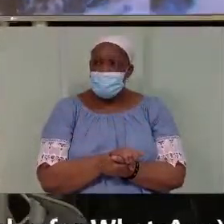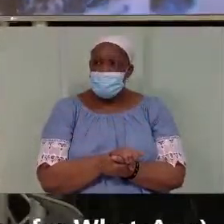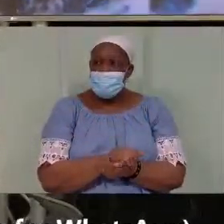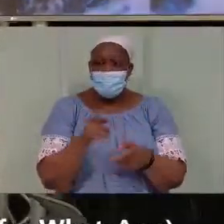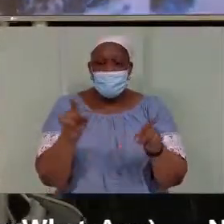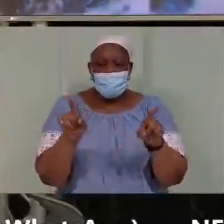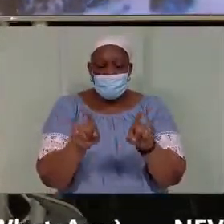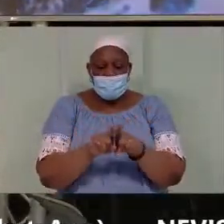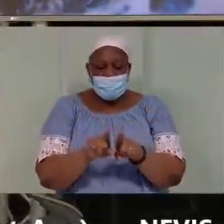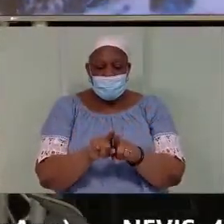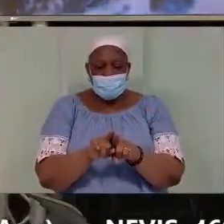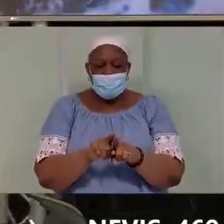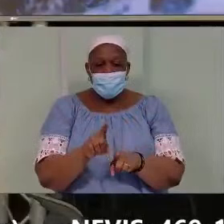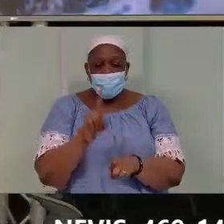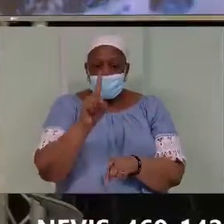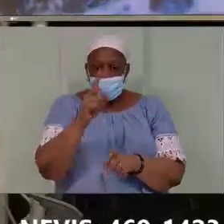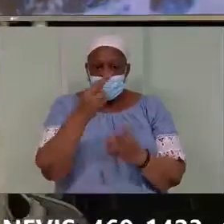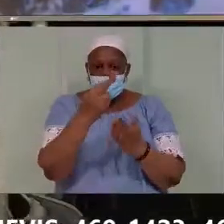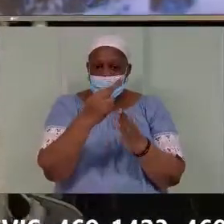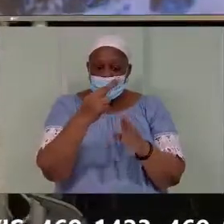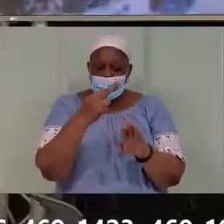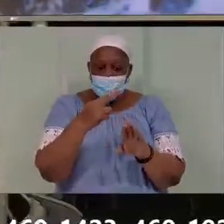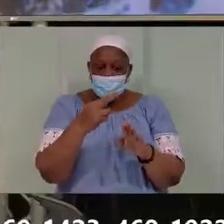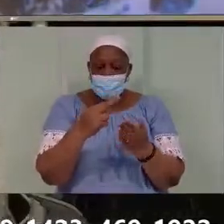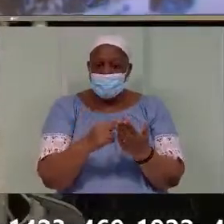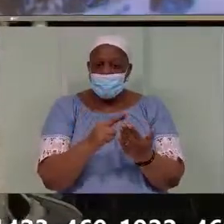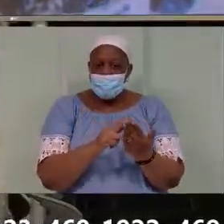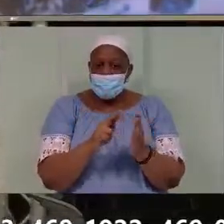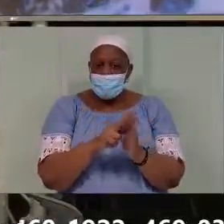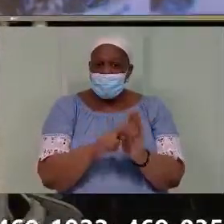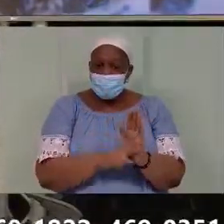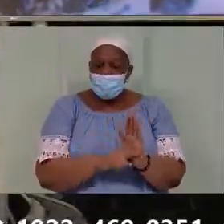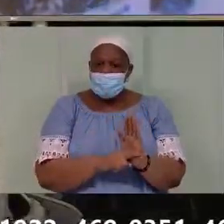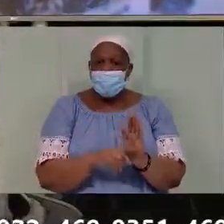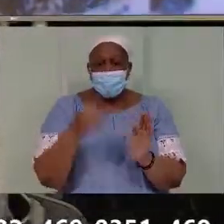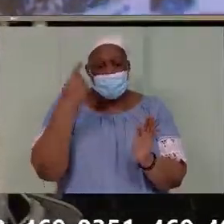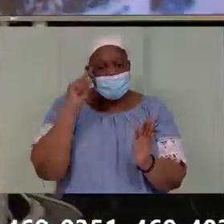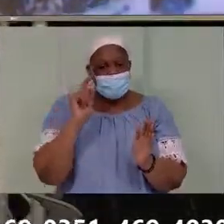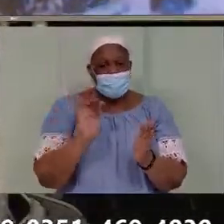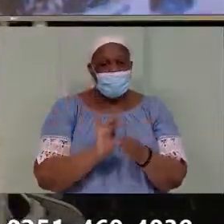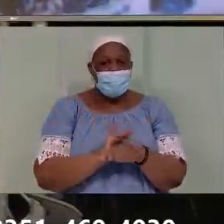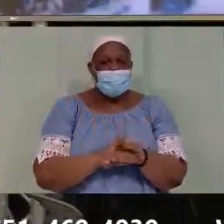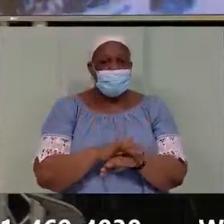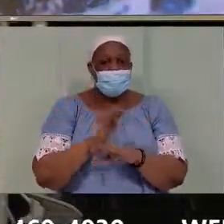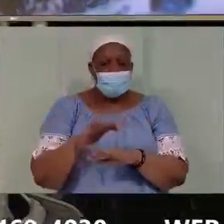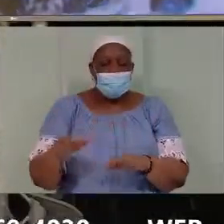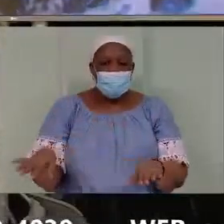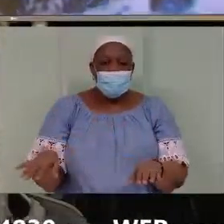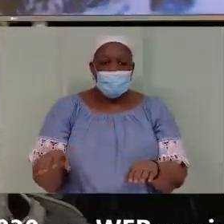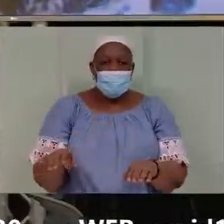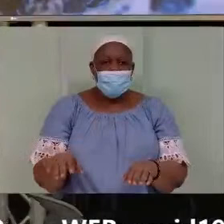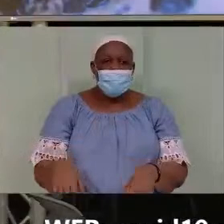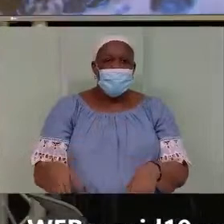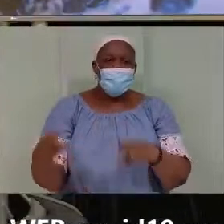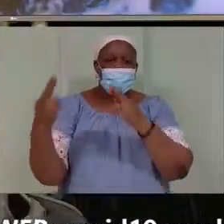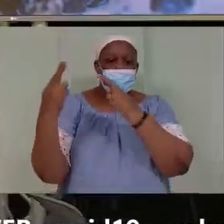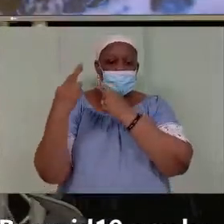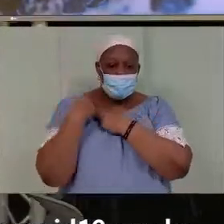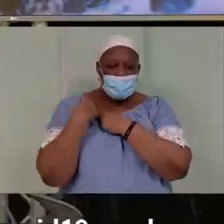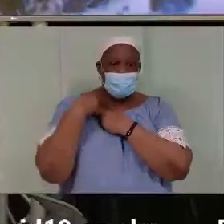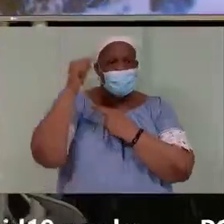As part of one of the rules for early childhood is that only a responsible adult